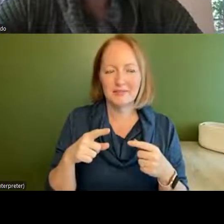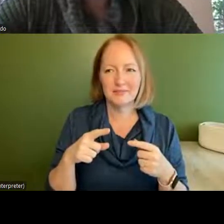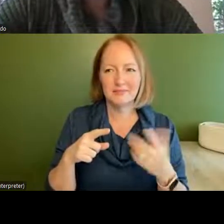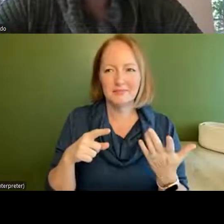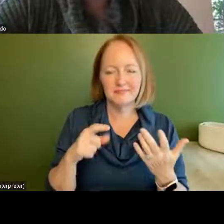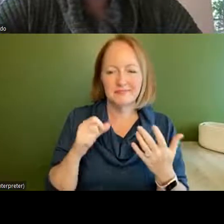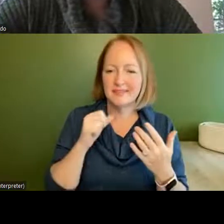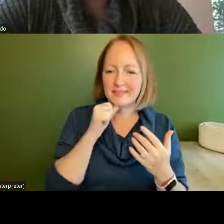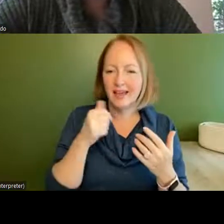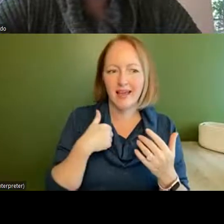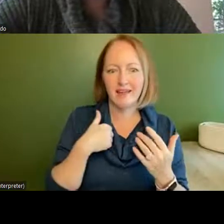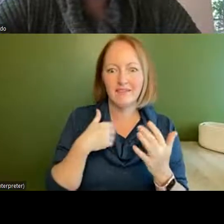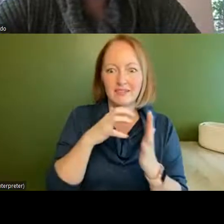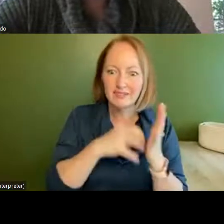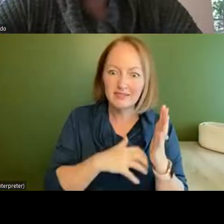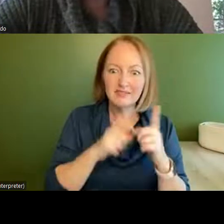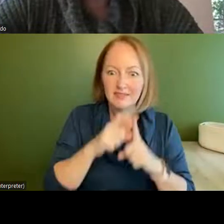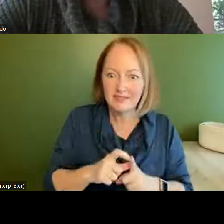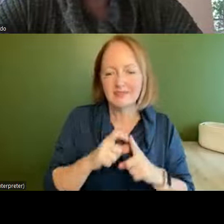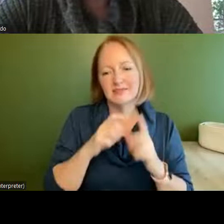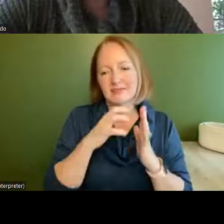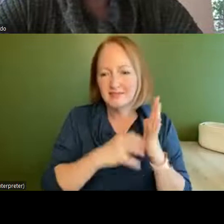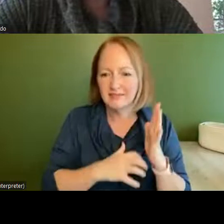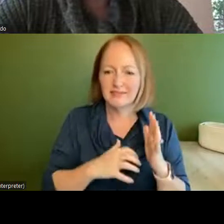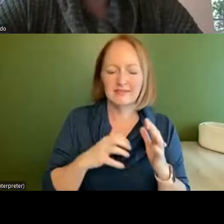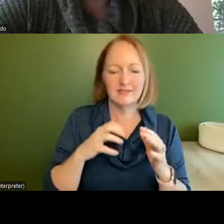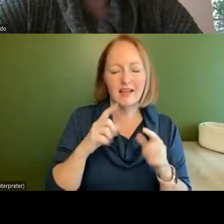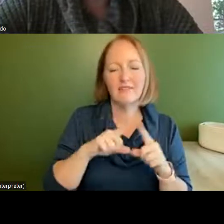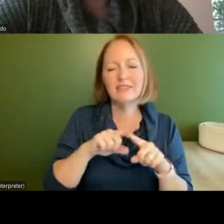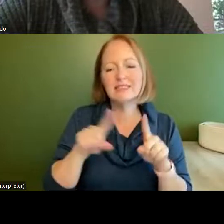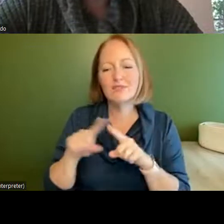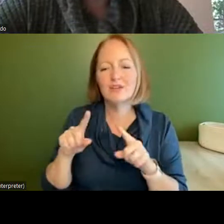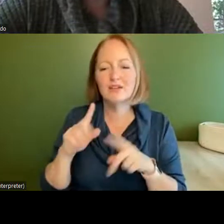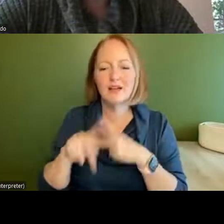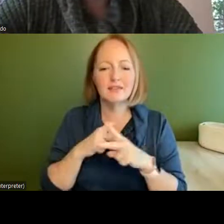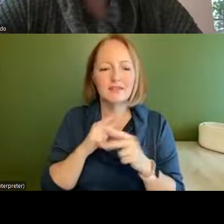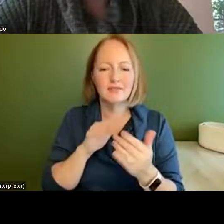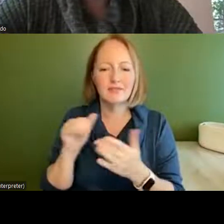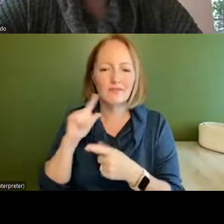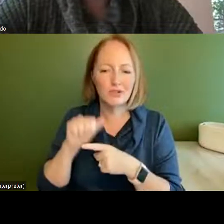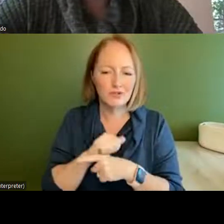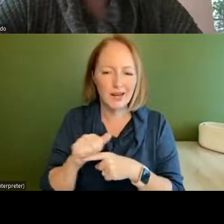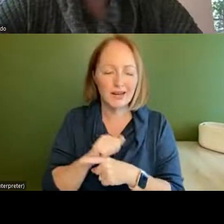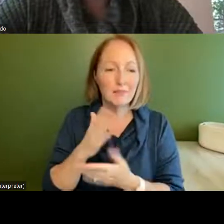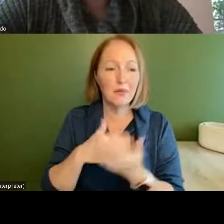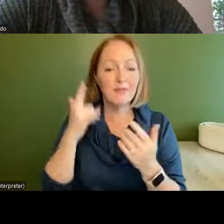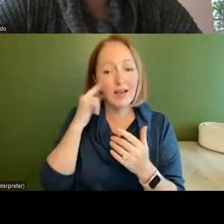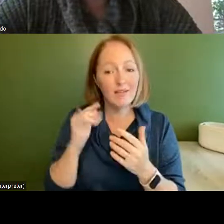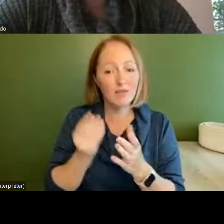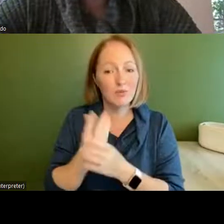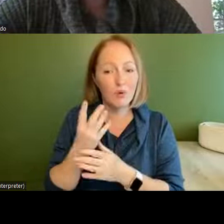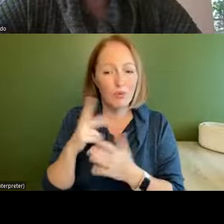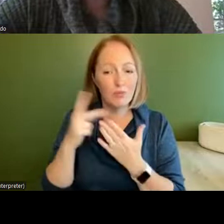you know, text-based training and having other types of modalities of training. Part of the California Growth Program,